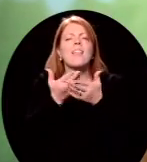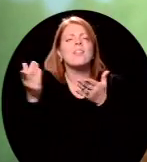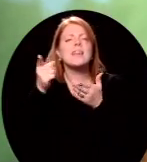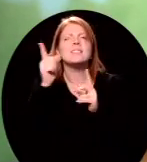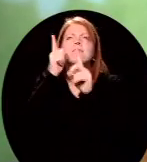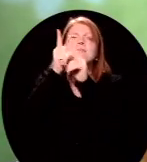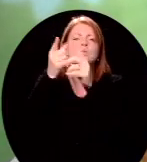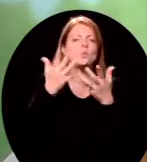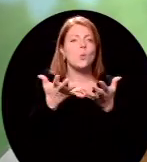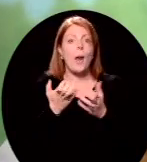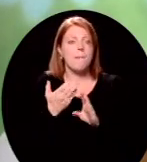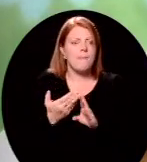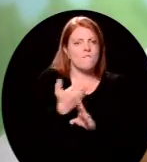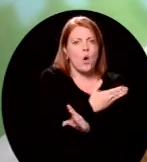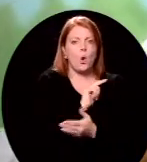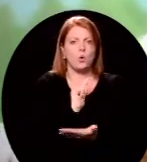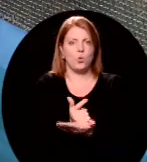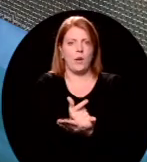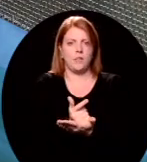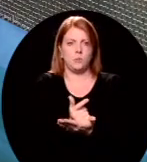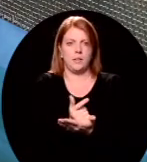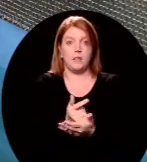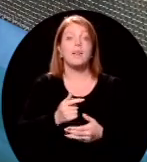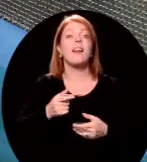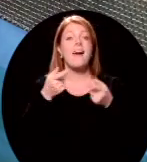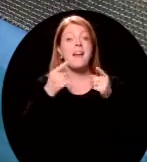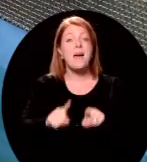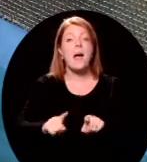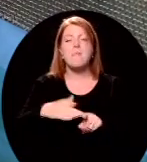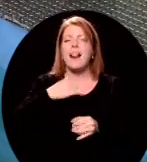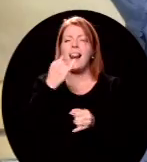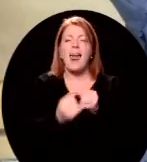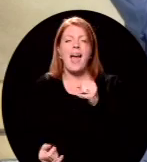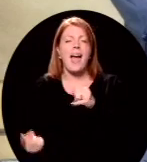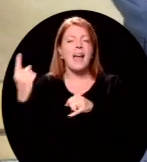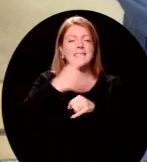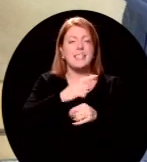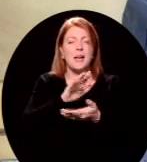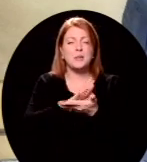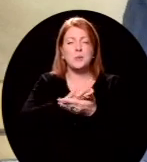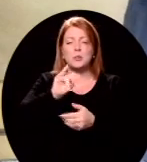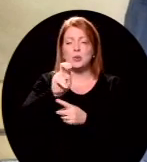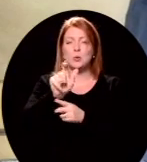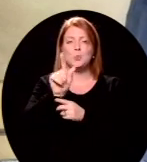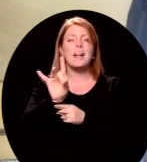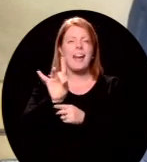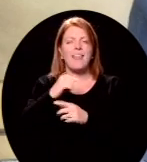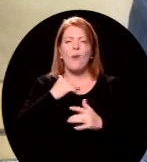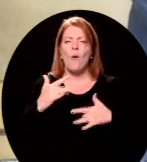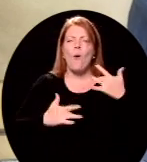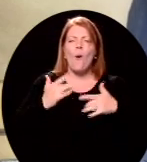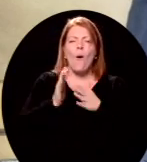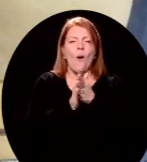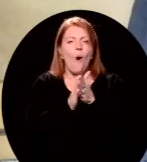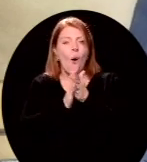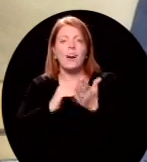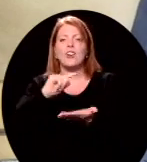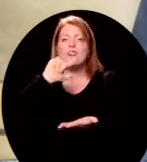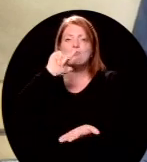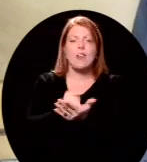life before you graduate. June 28th was my last day I was so excited. I graduated